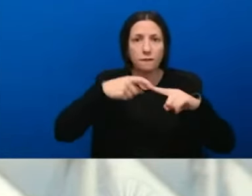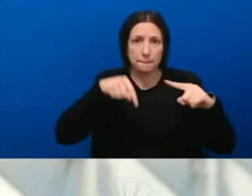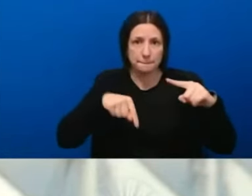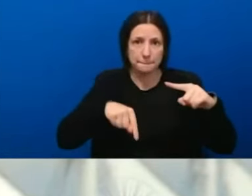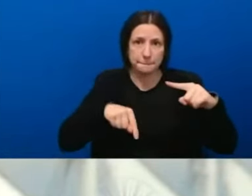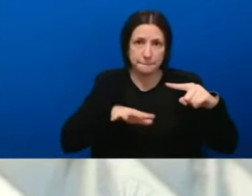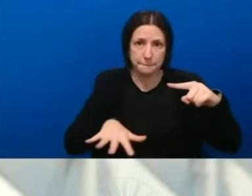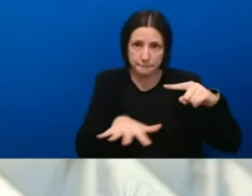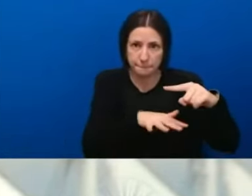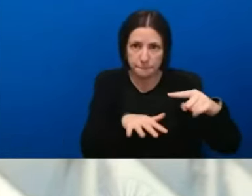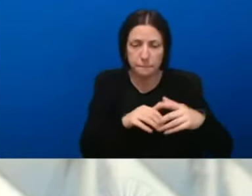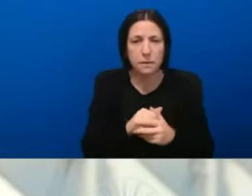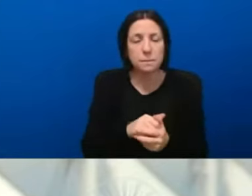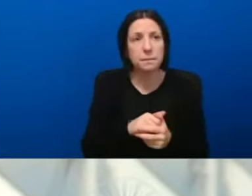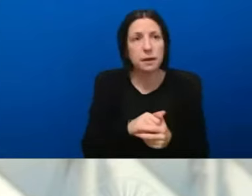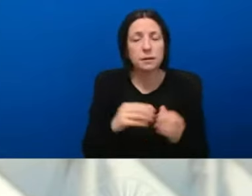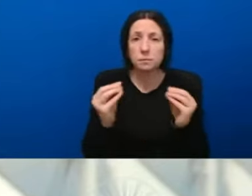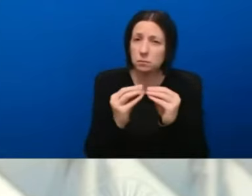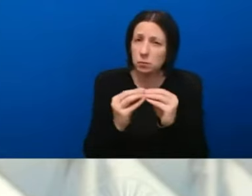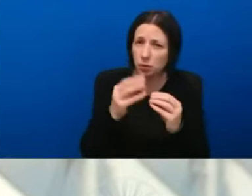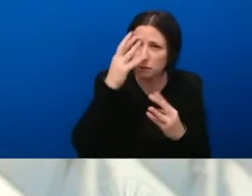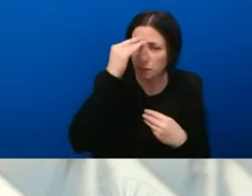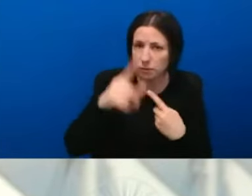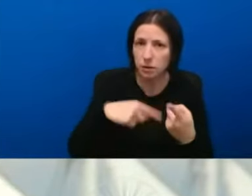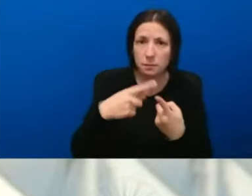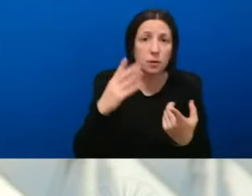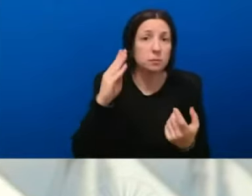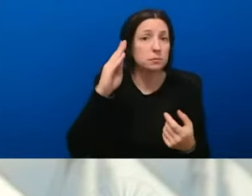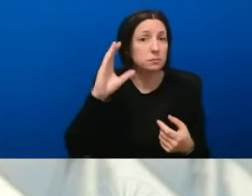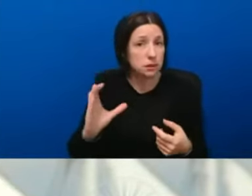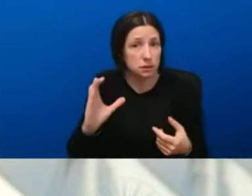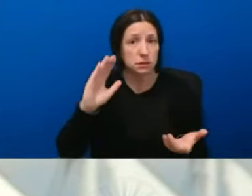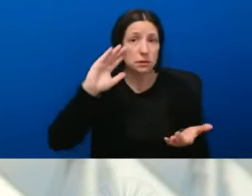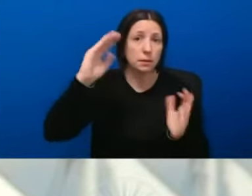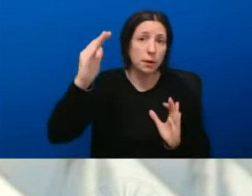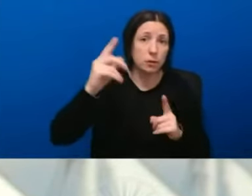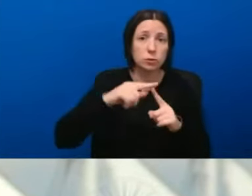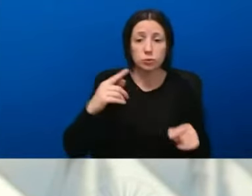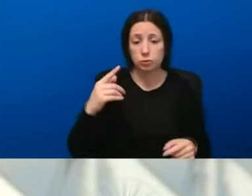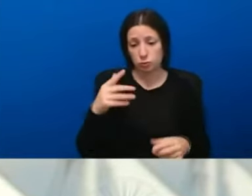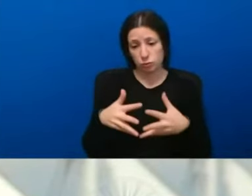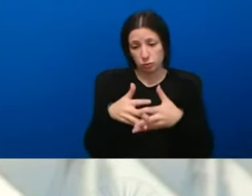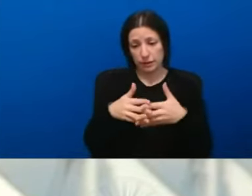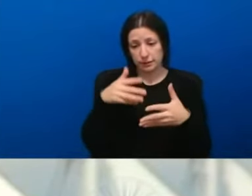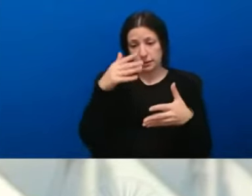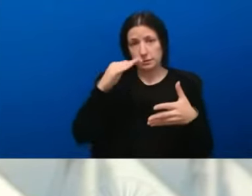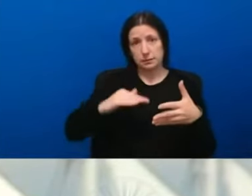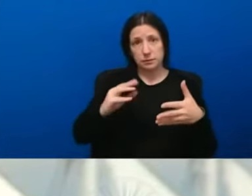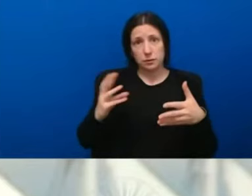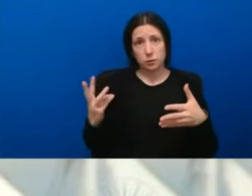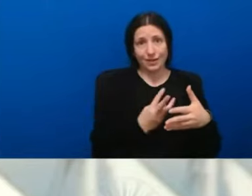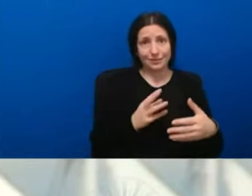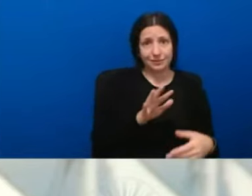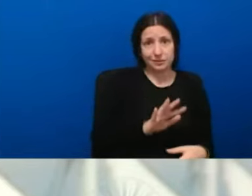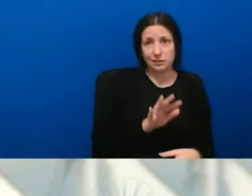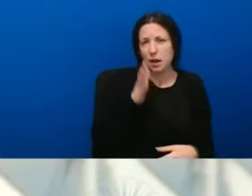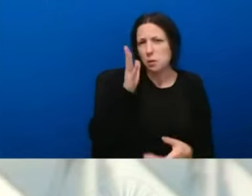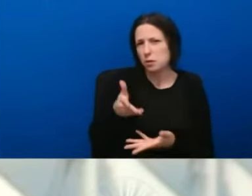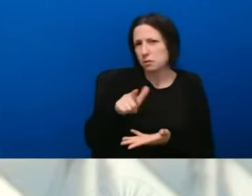perhaps at this point then, in terms of any detail about where or how British Columbia might compare with the Western United